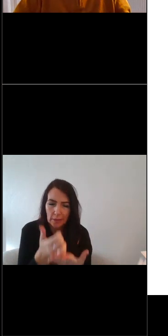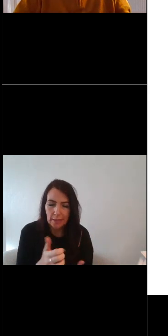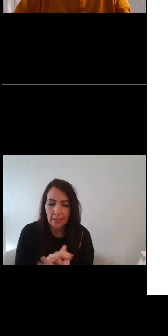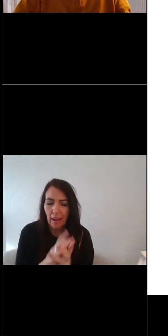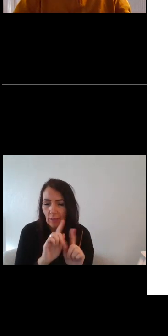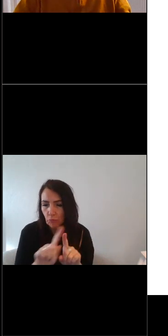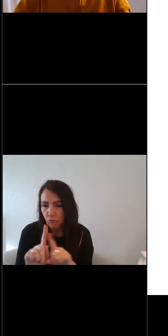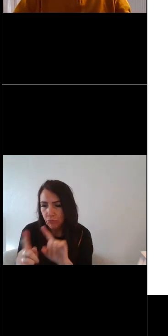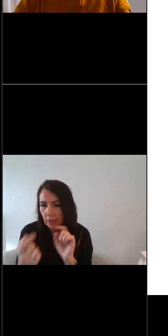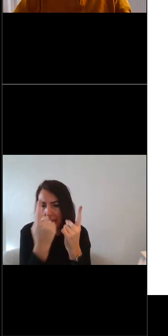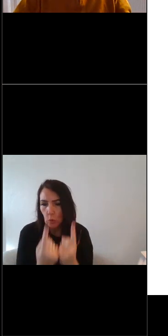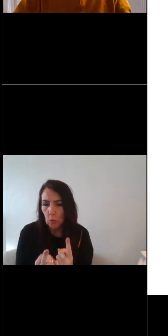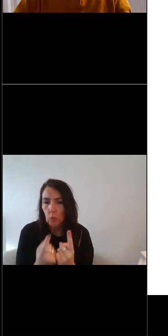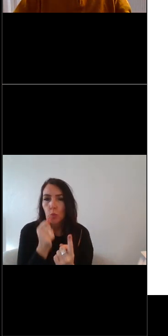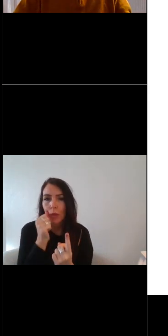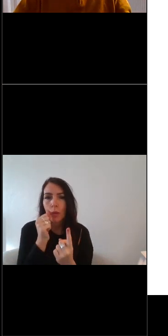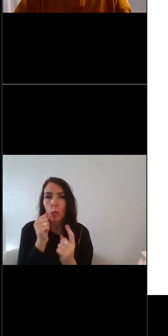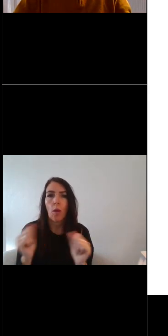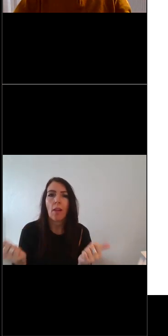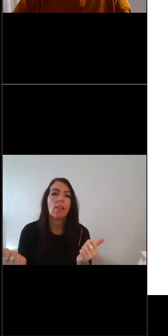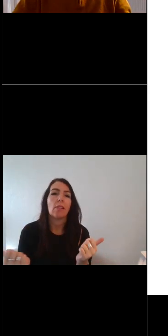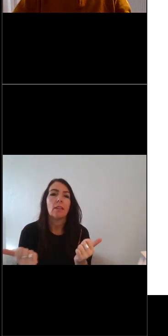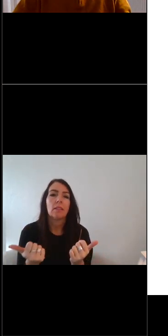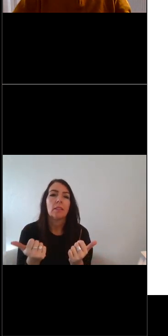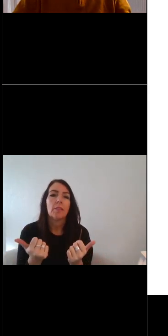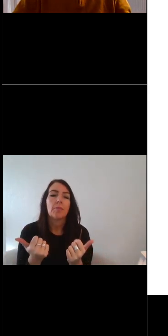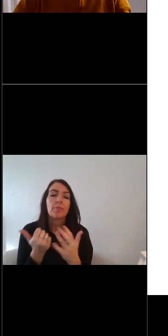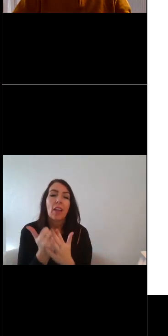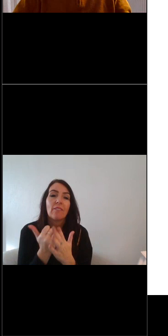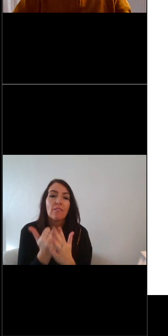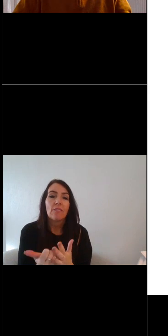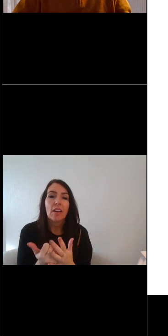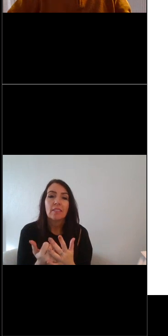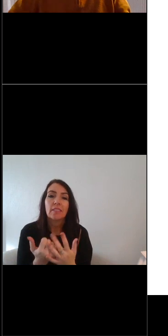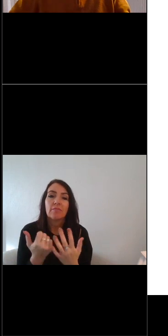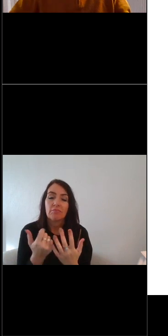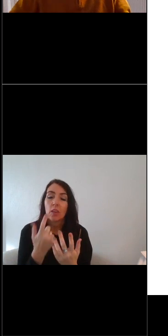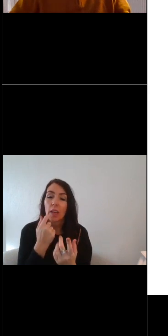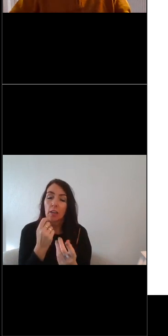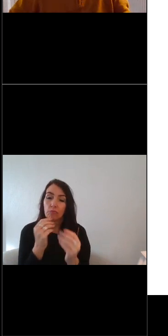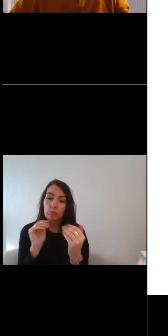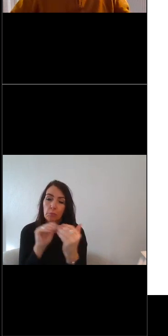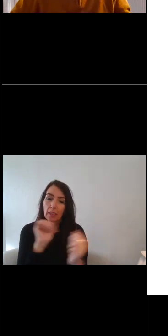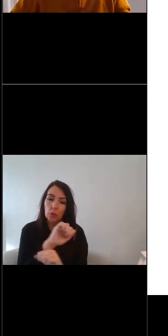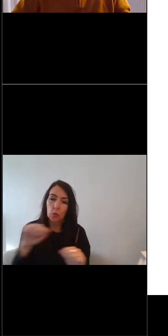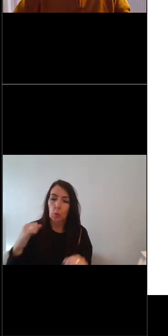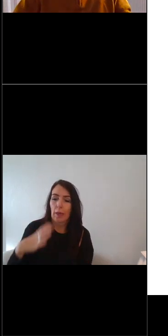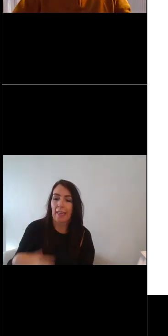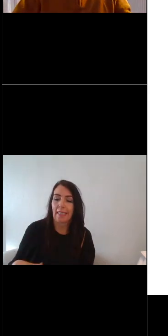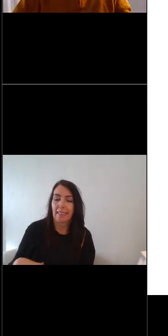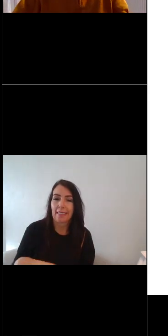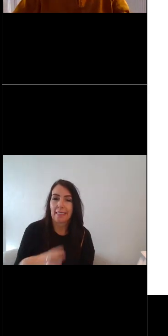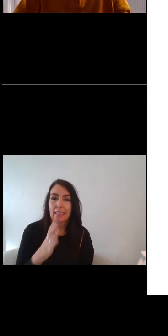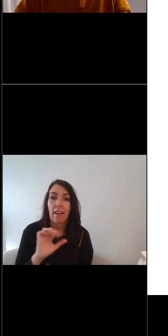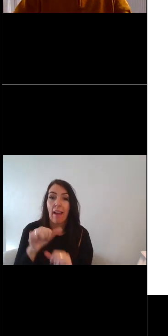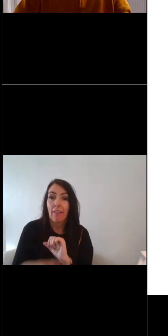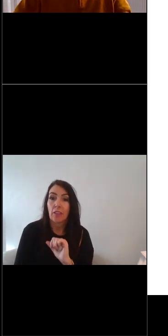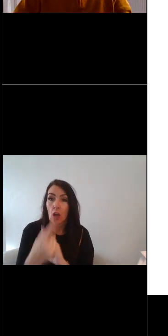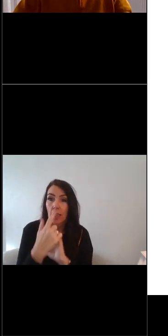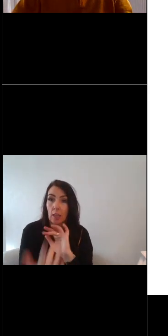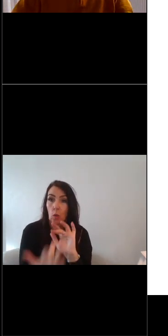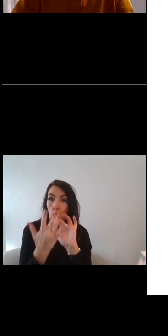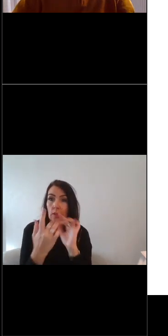them. Advice and assistance is available and adaptable to your needs, so please feel free to get in touch after this if you want to talk